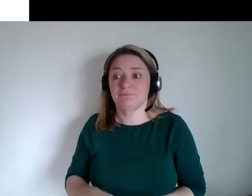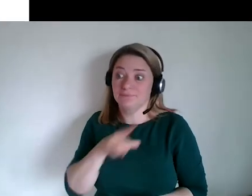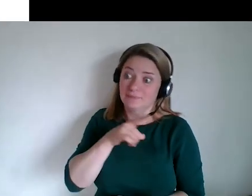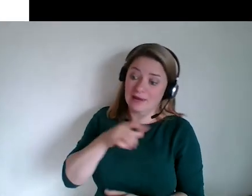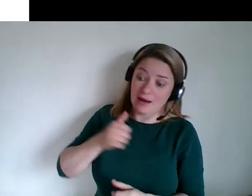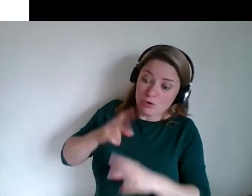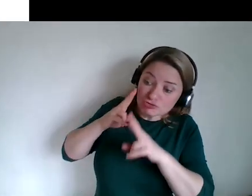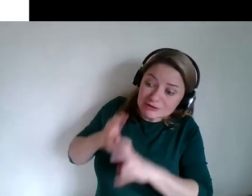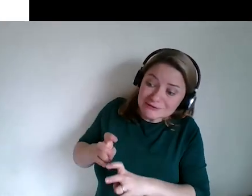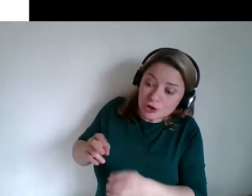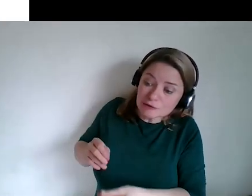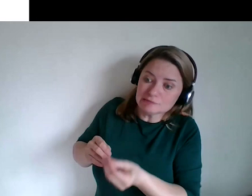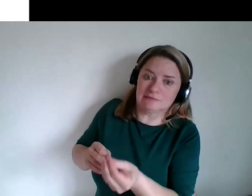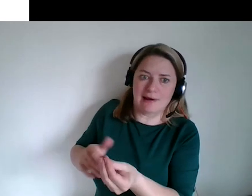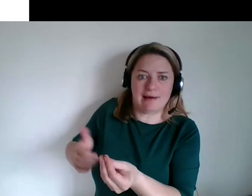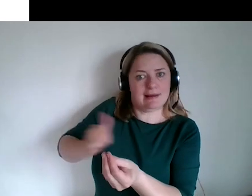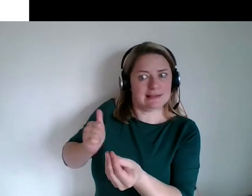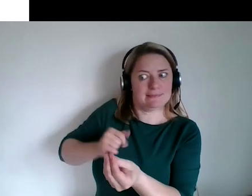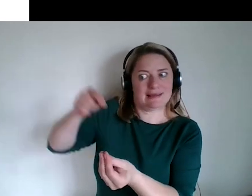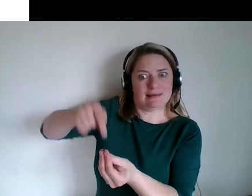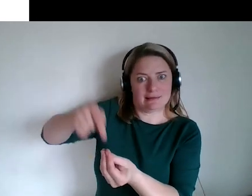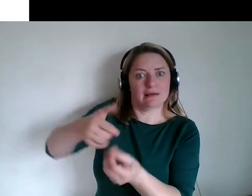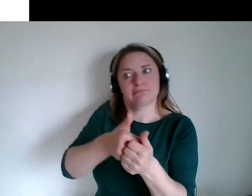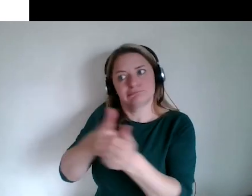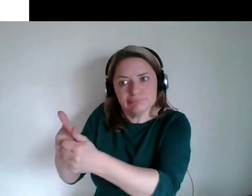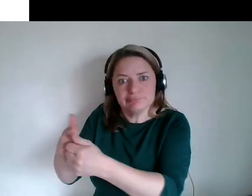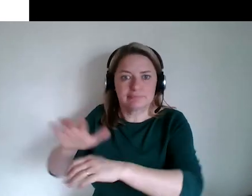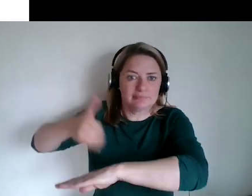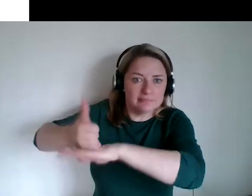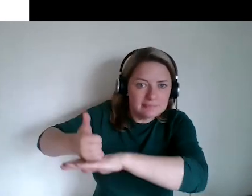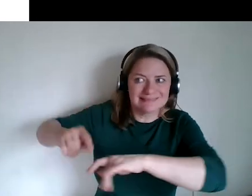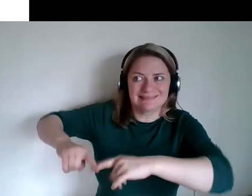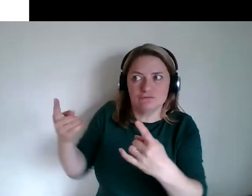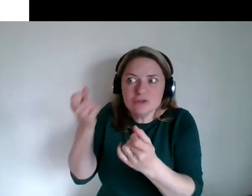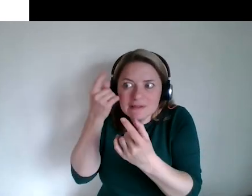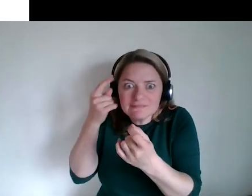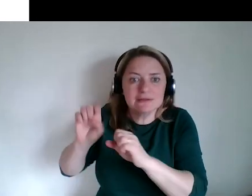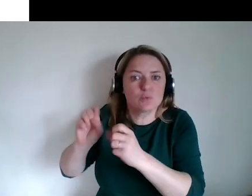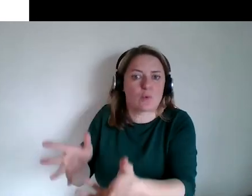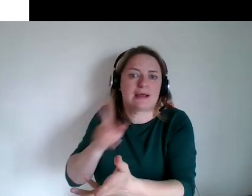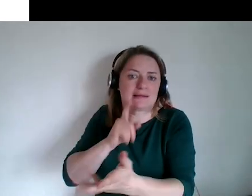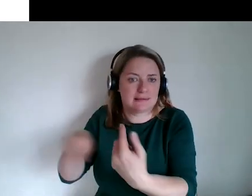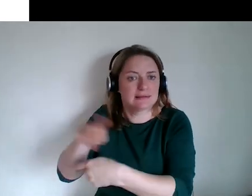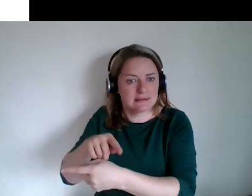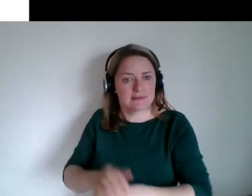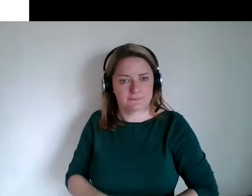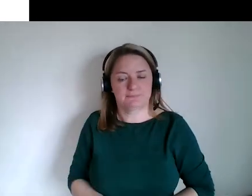can anticipate and solve practice challenges, supporting implementation of innovation.